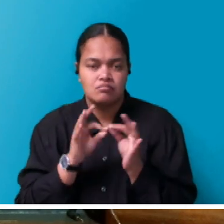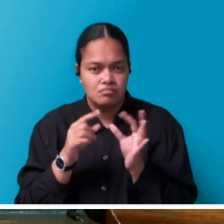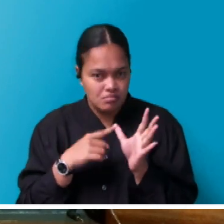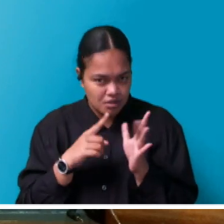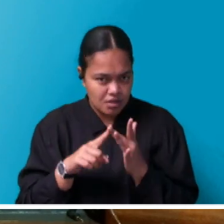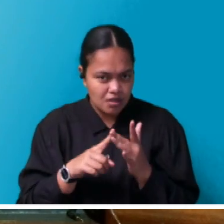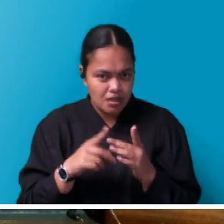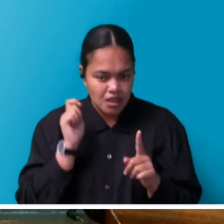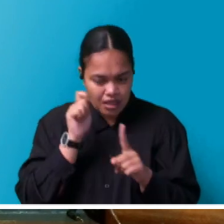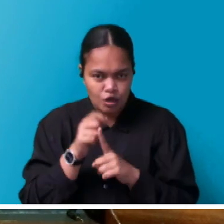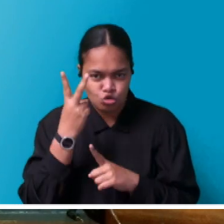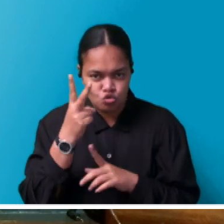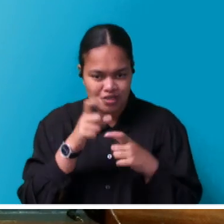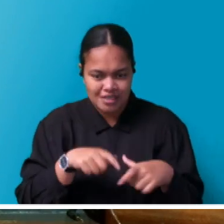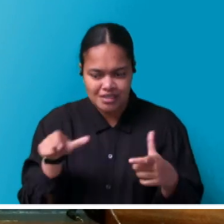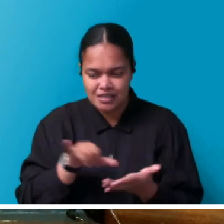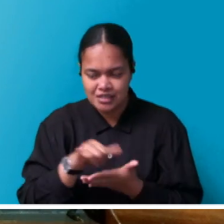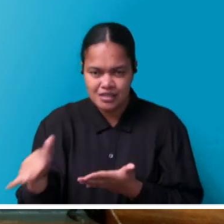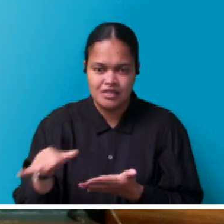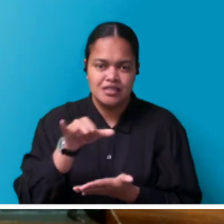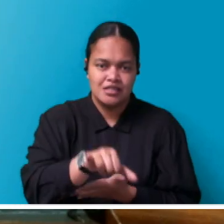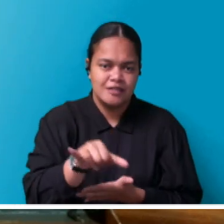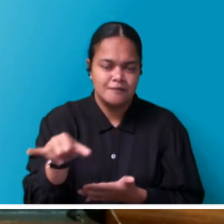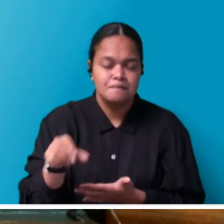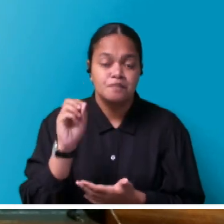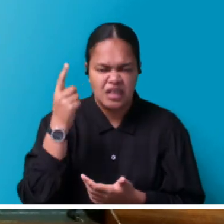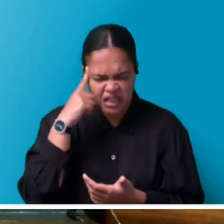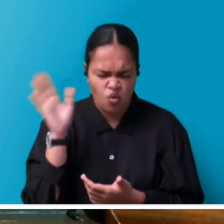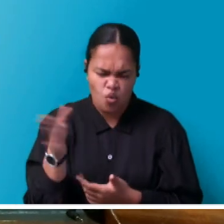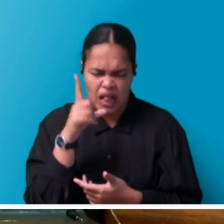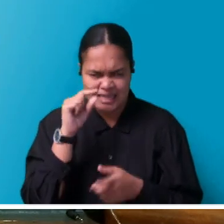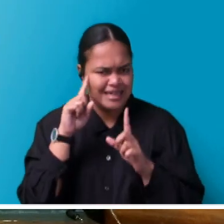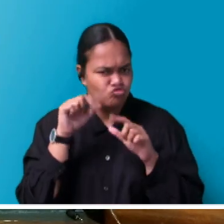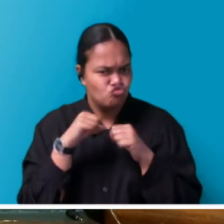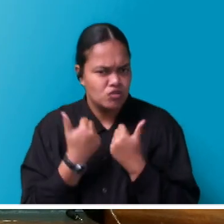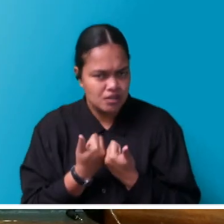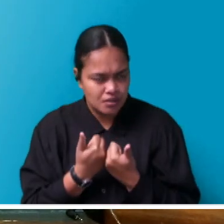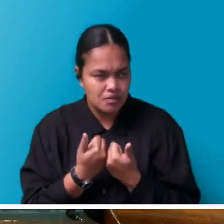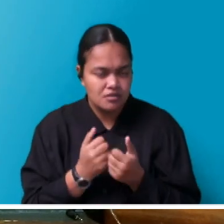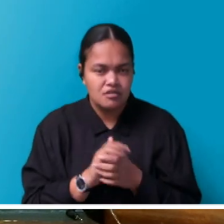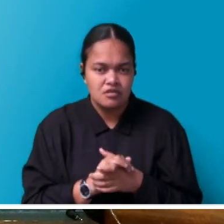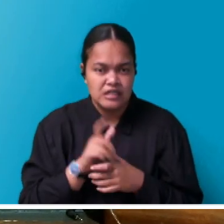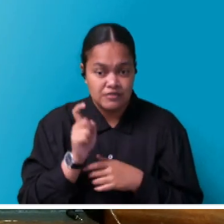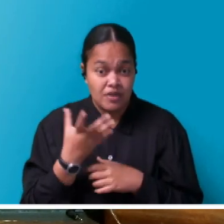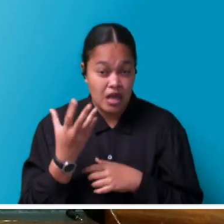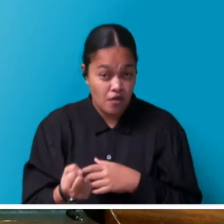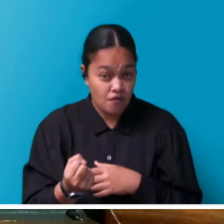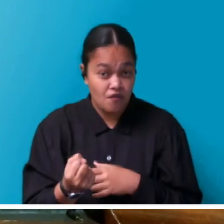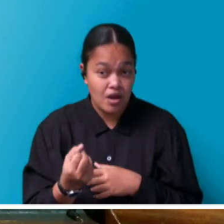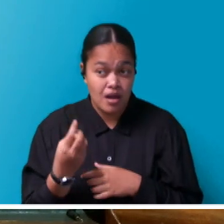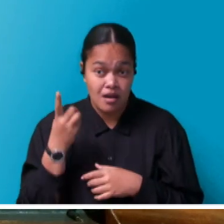cities as well. Mr. Speaker, I think we can all agree that India is a market we really need to capitalize